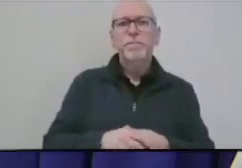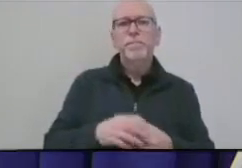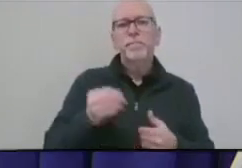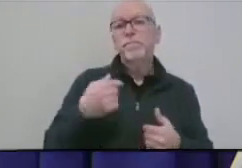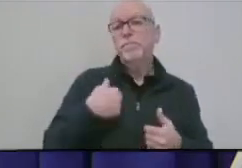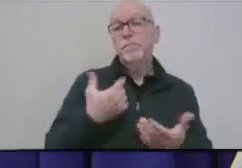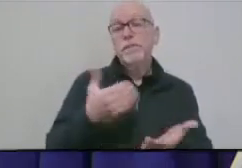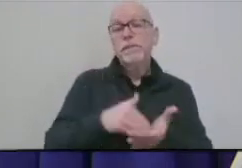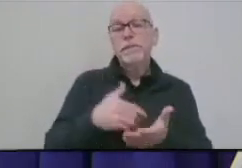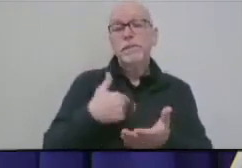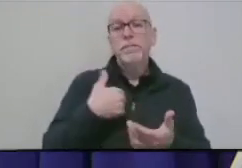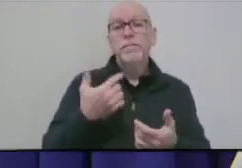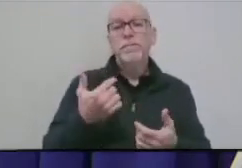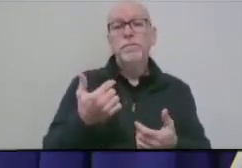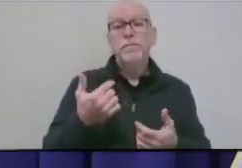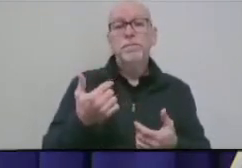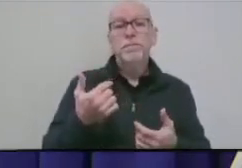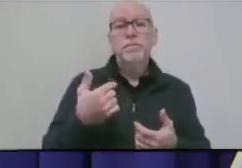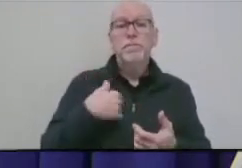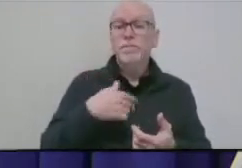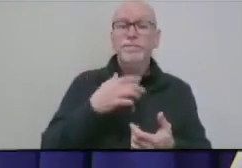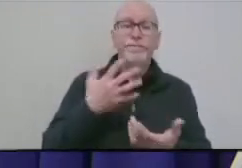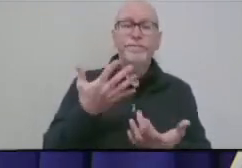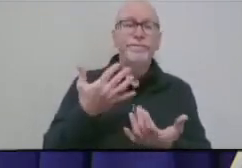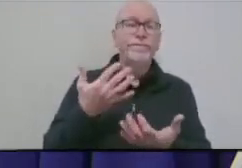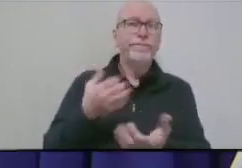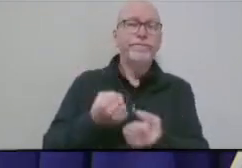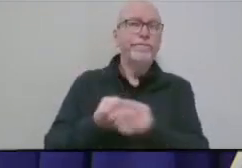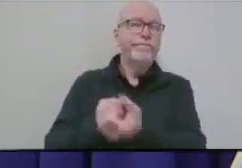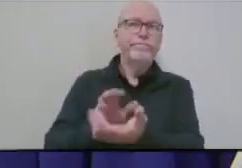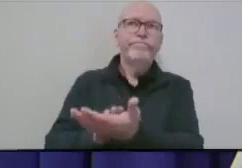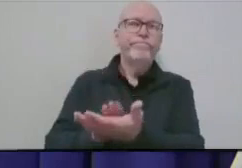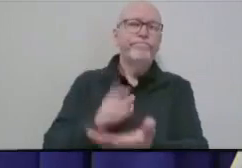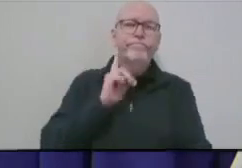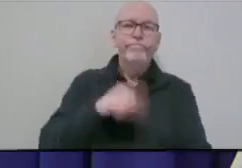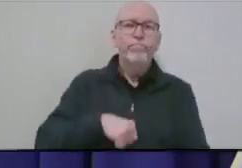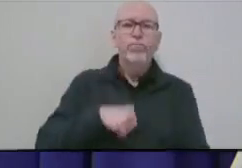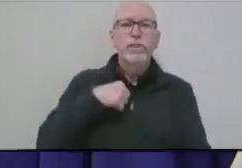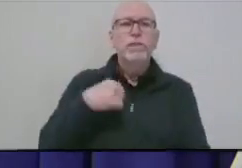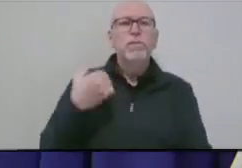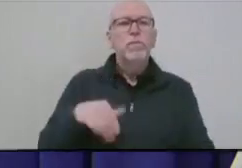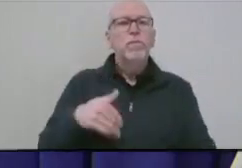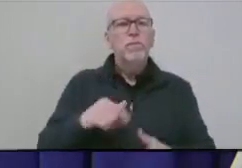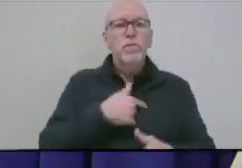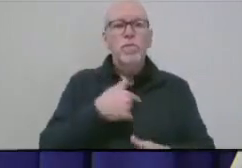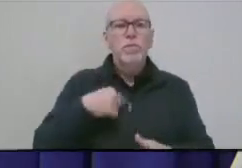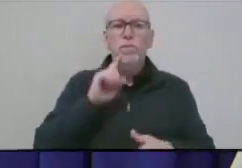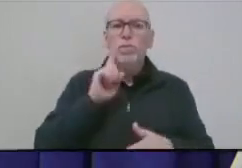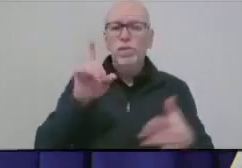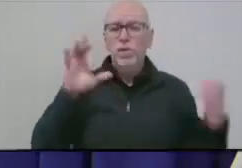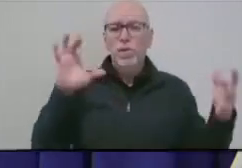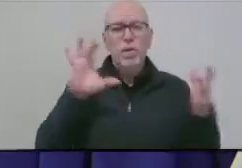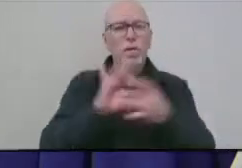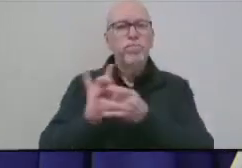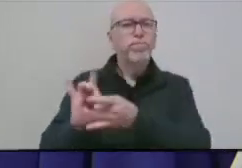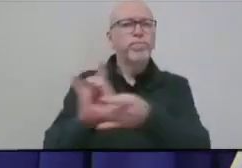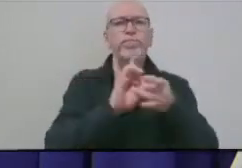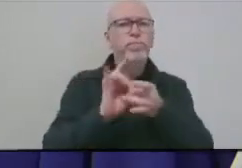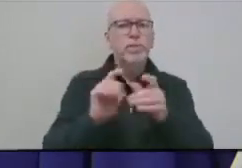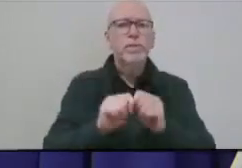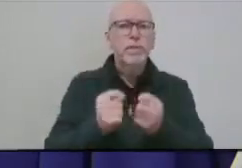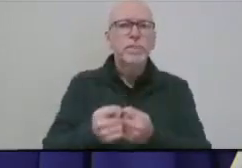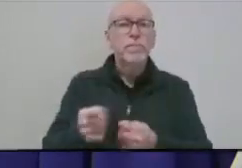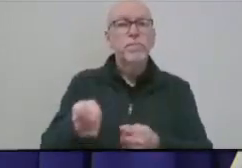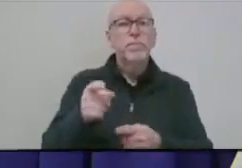Again, I'll pile on the praise and pride of how we've come together as a team. We've put together, to